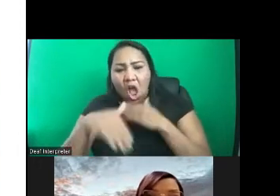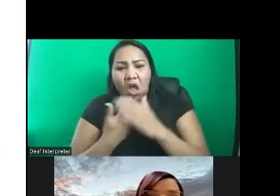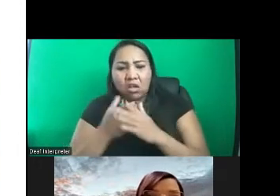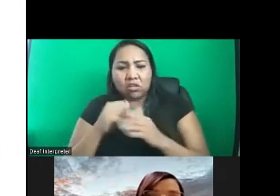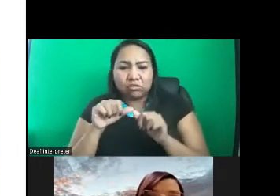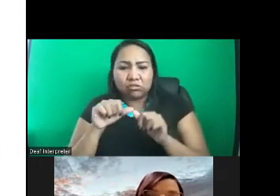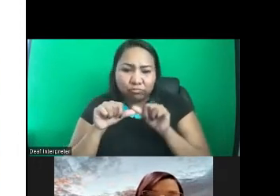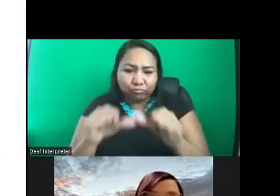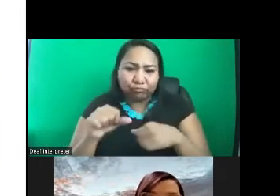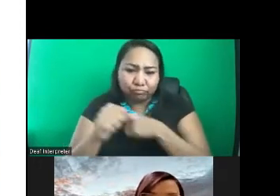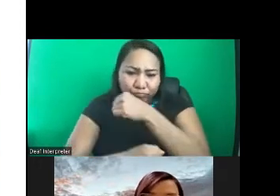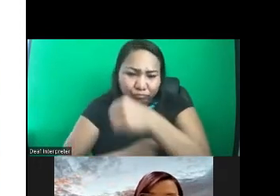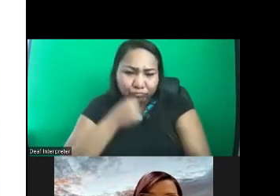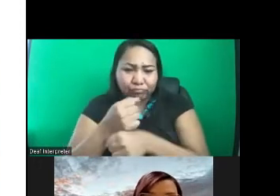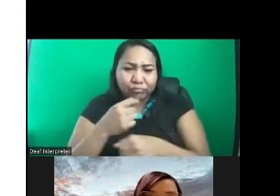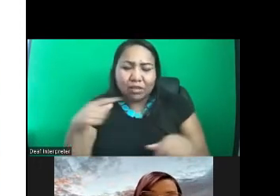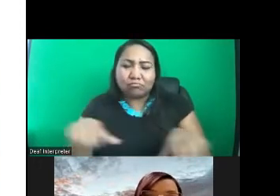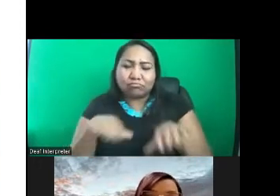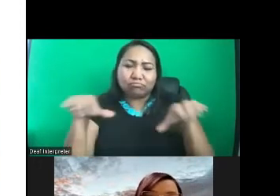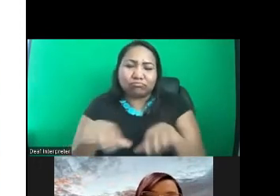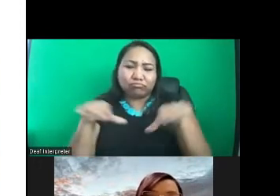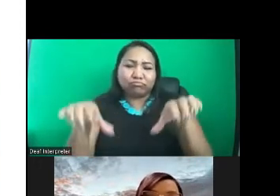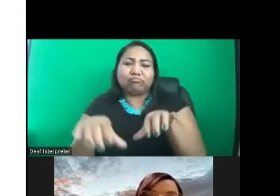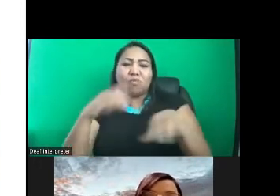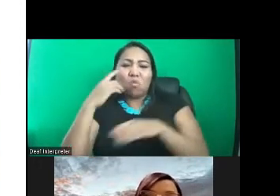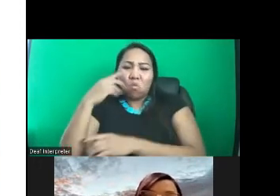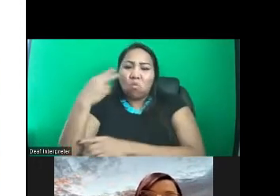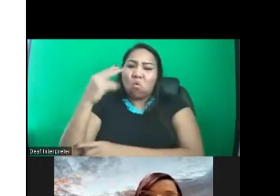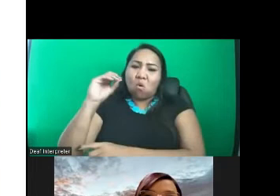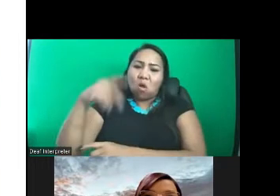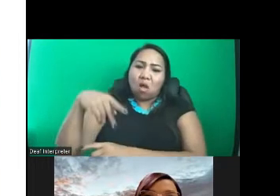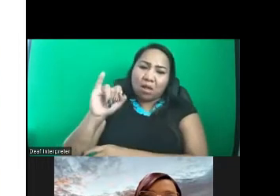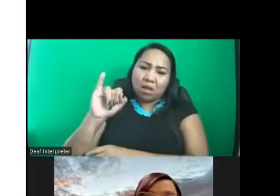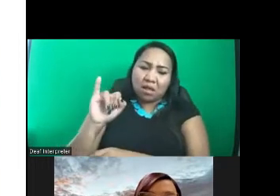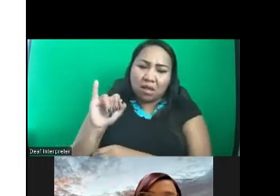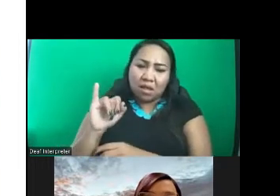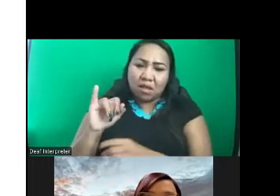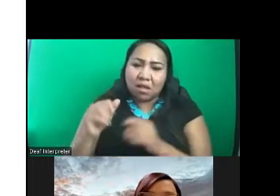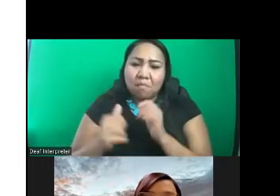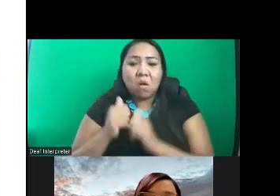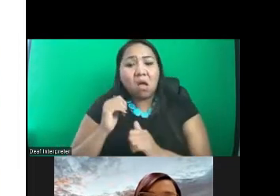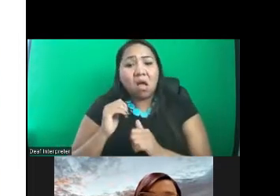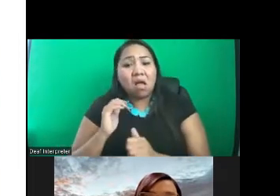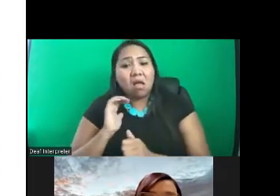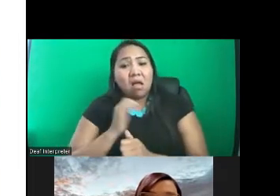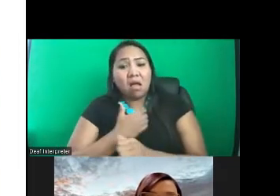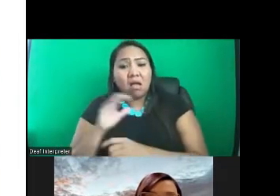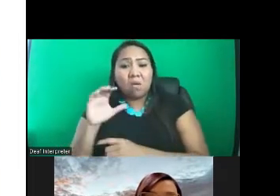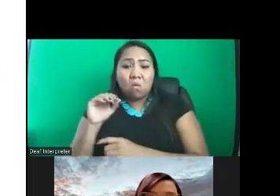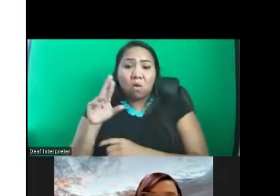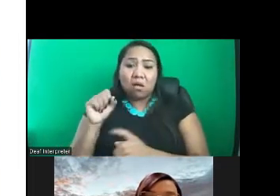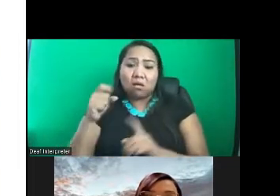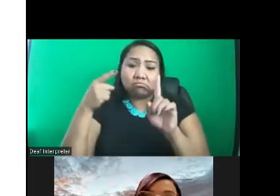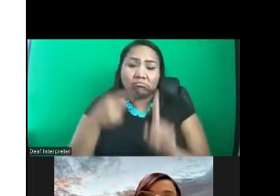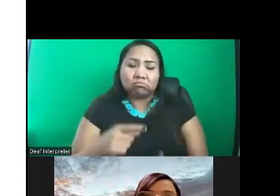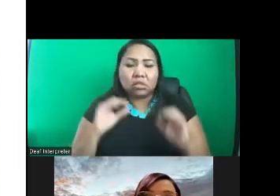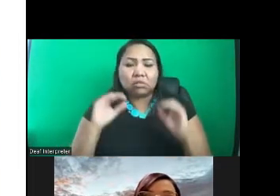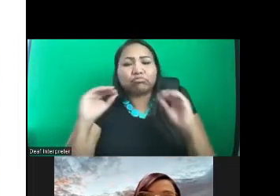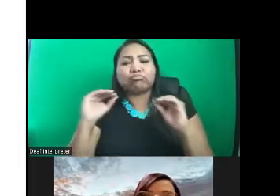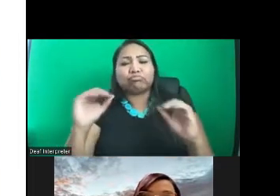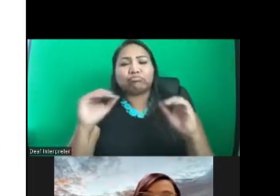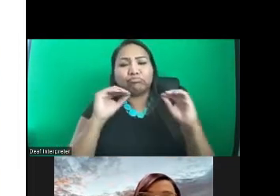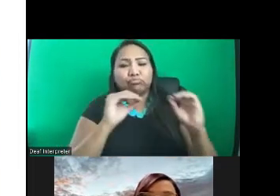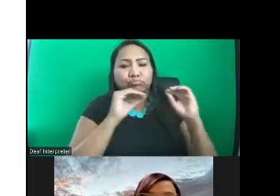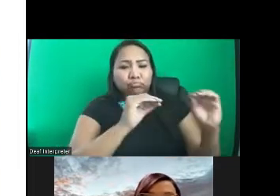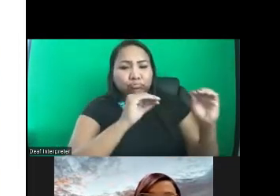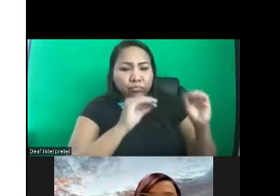here for Hopi. Most of the core teachings that are happening within our culture starts in about